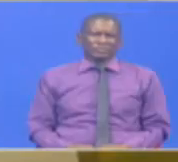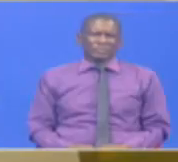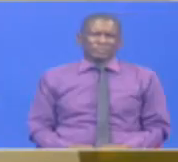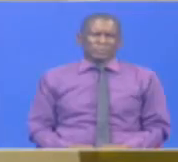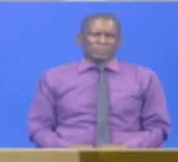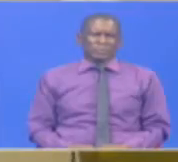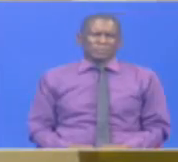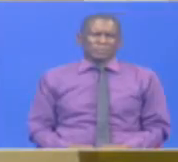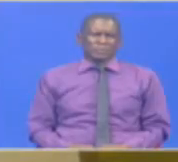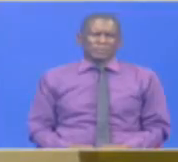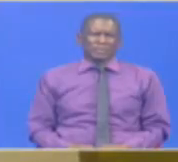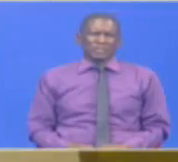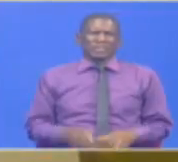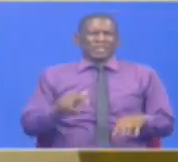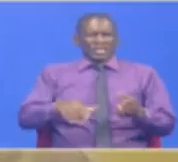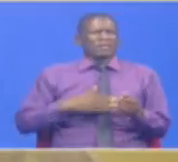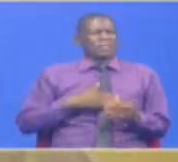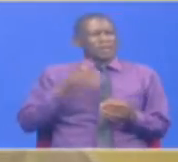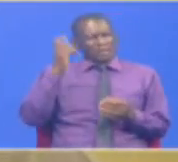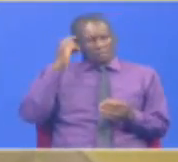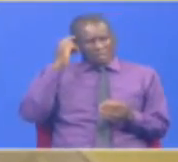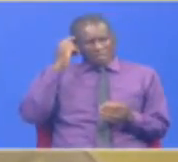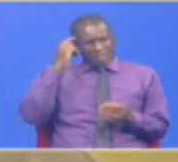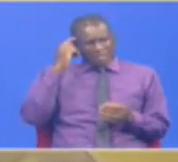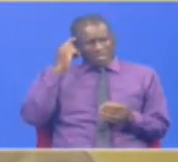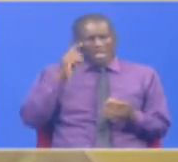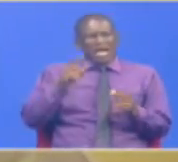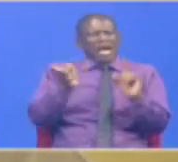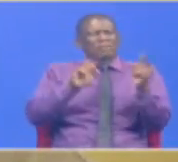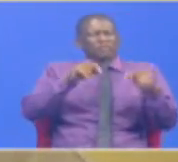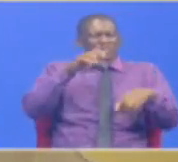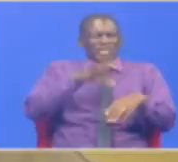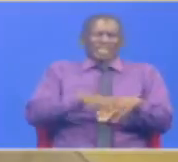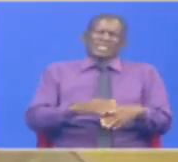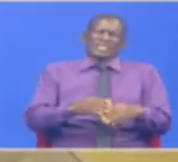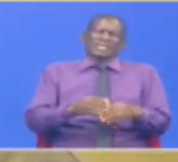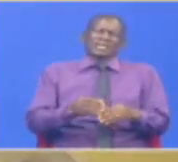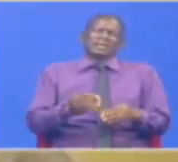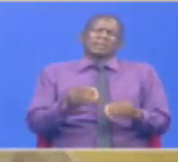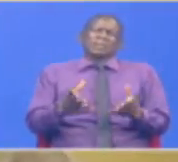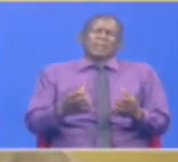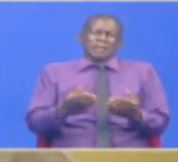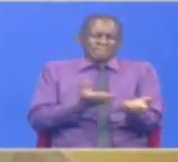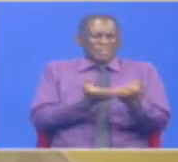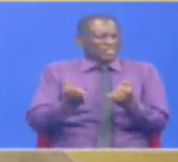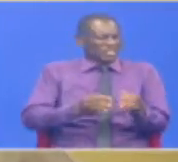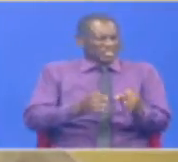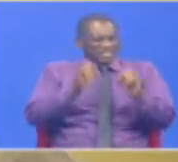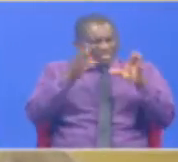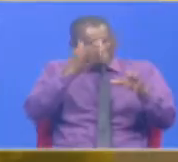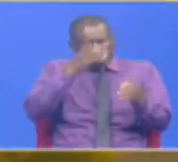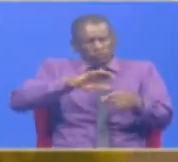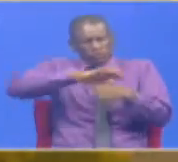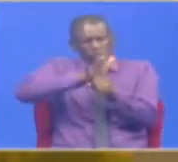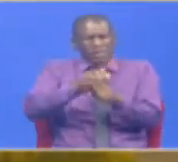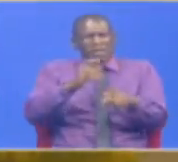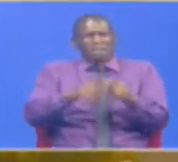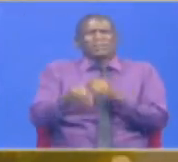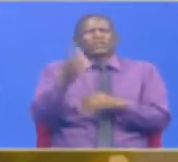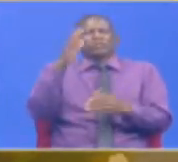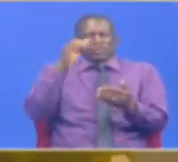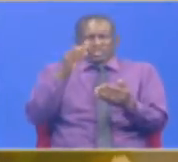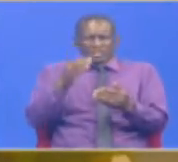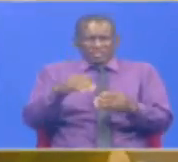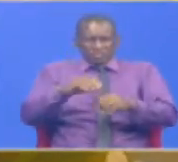In my mind, I think that I won't get orders because of COVID. People are at home, no money. But God has been faithful.